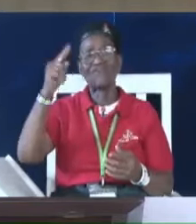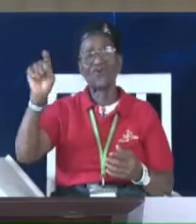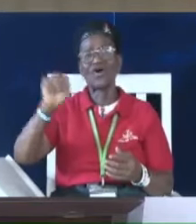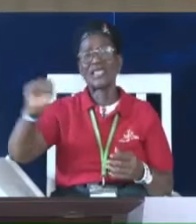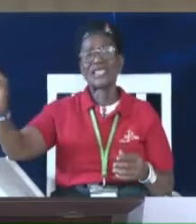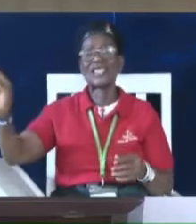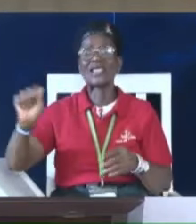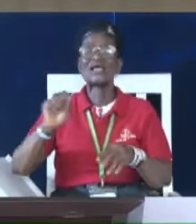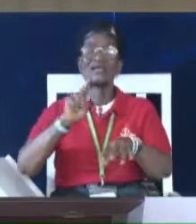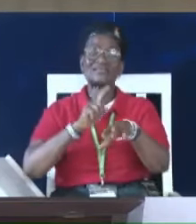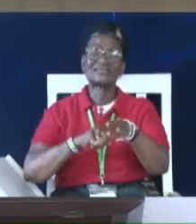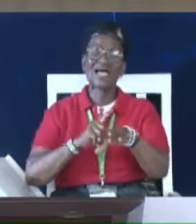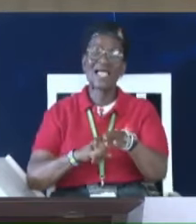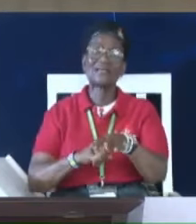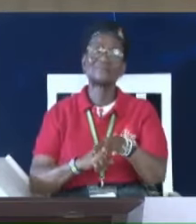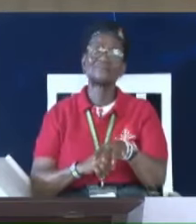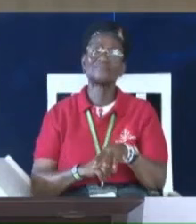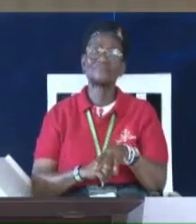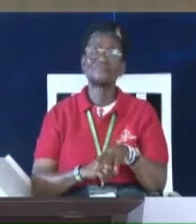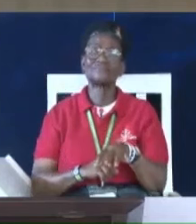season.